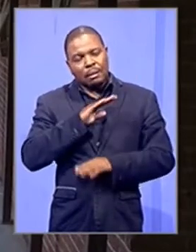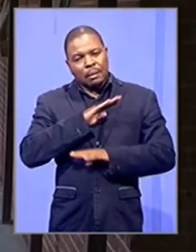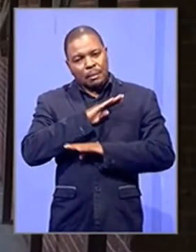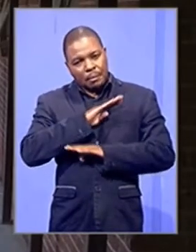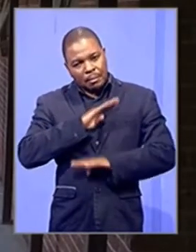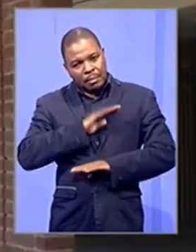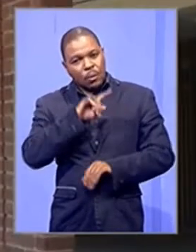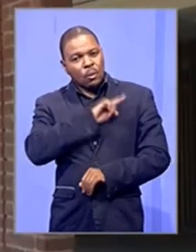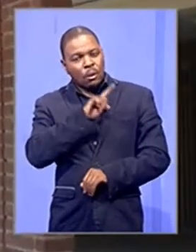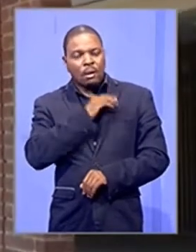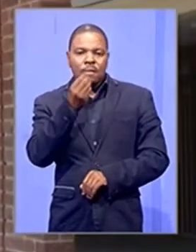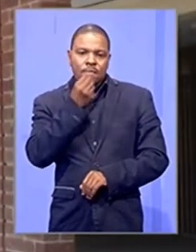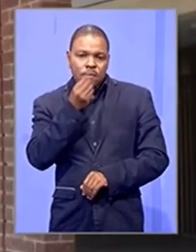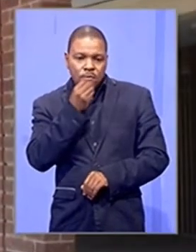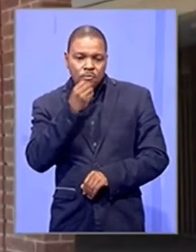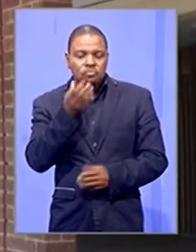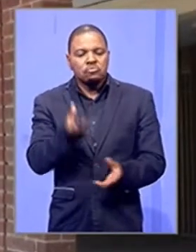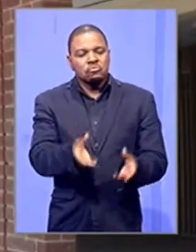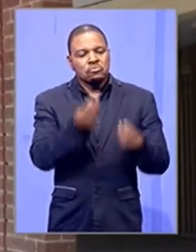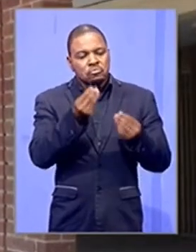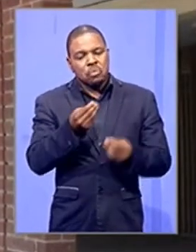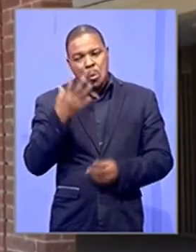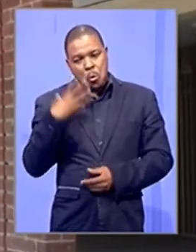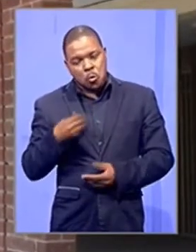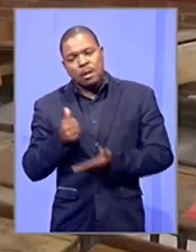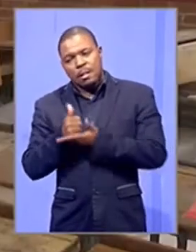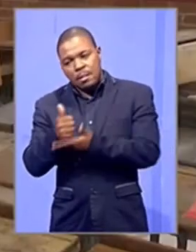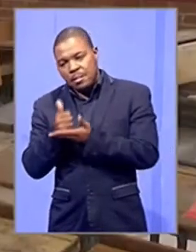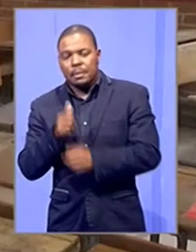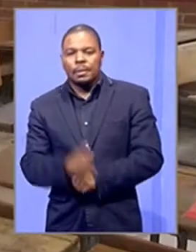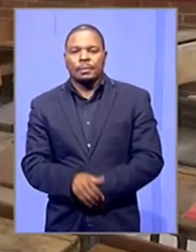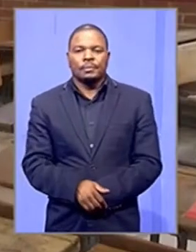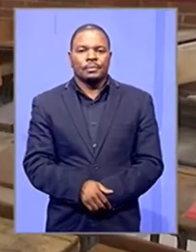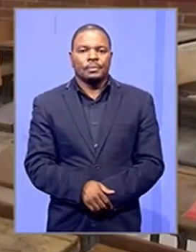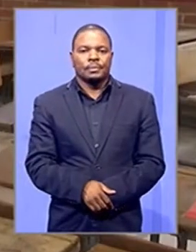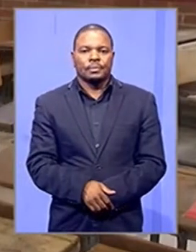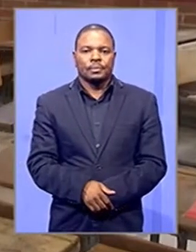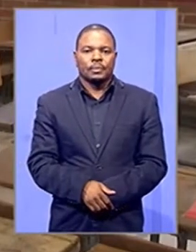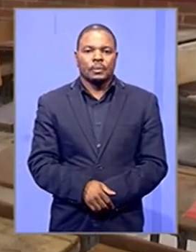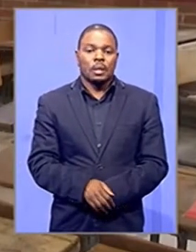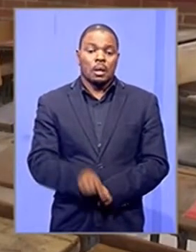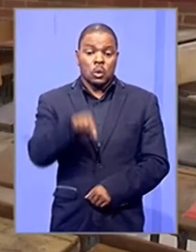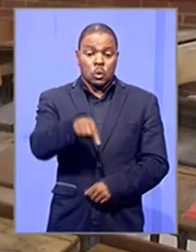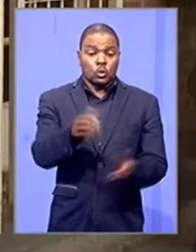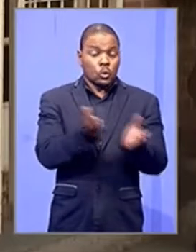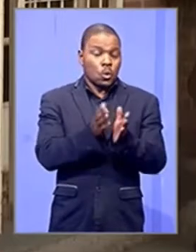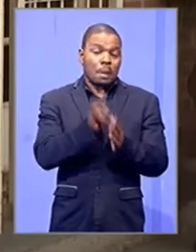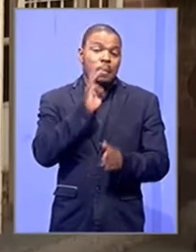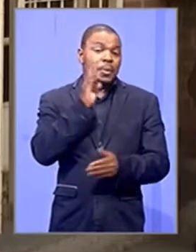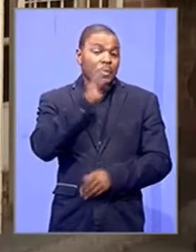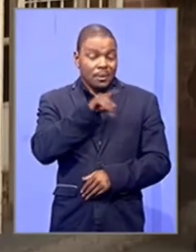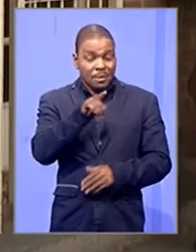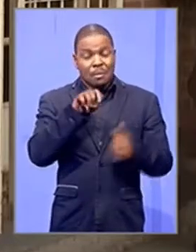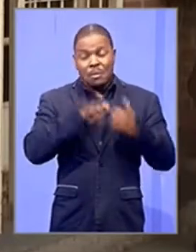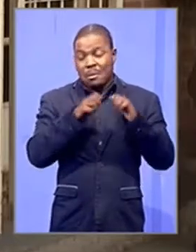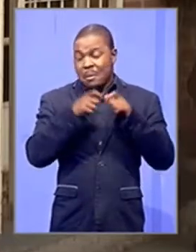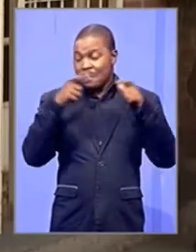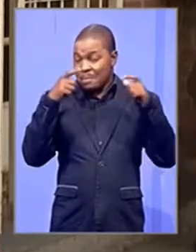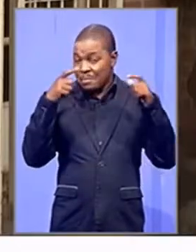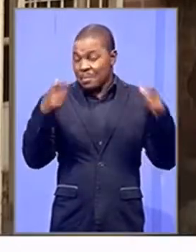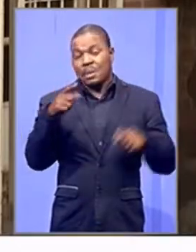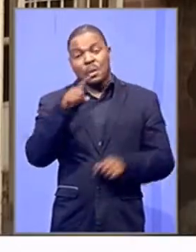ge ba filwe dijo go fepa bao ba tswa go malapeng a hlokago. Gore metsi ha yo mo sekolong ke bothata bo botonna gobane e